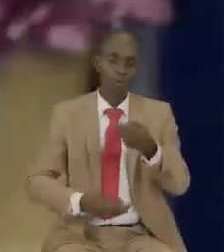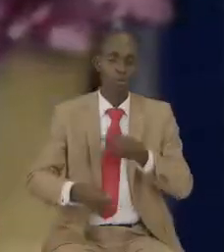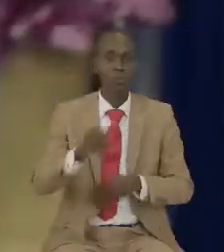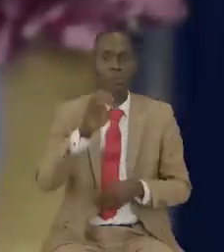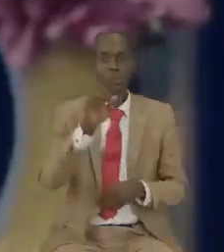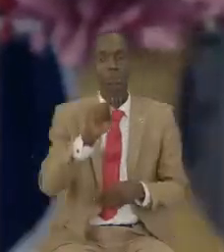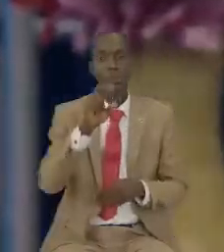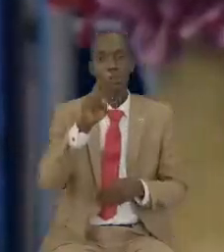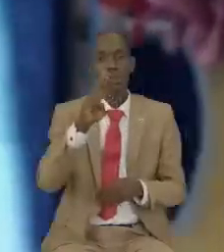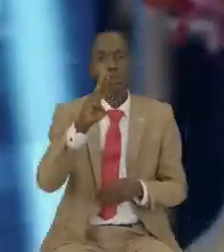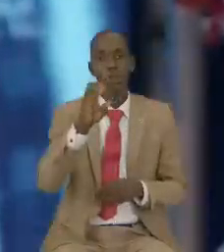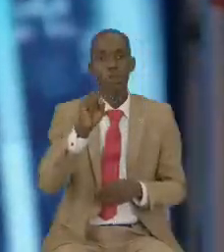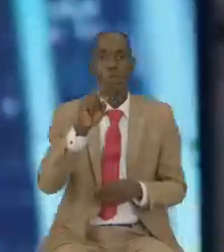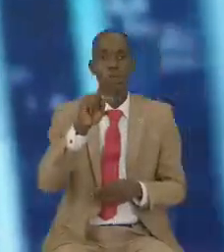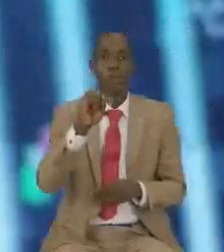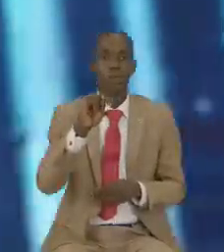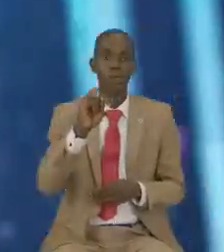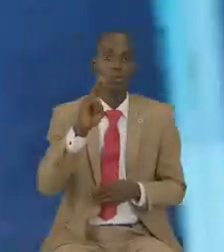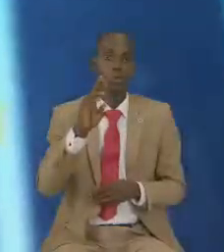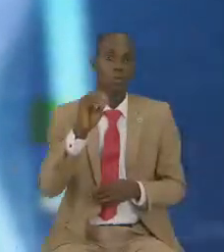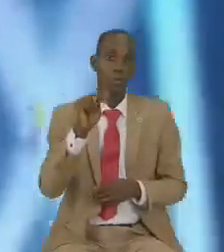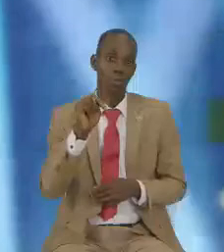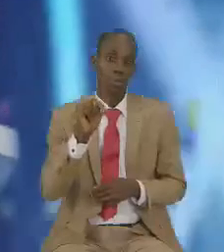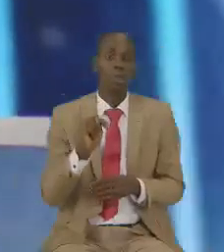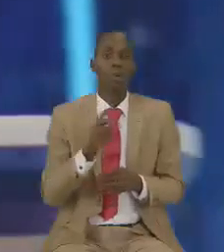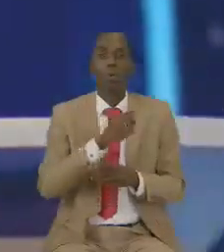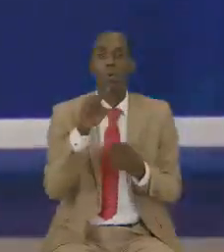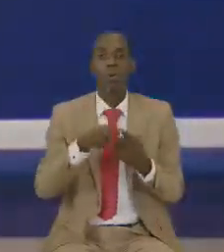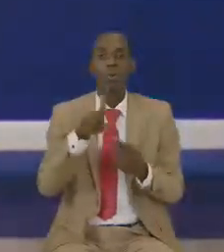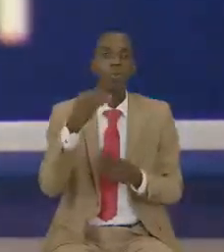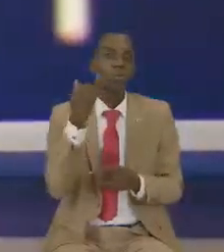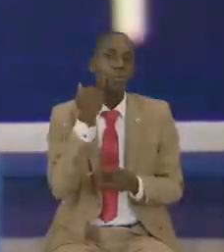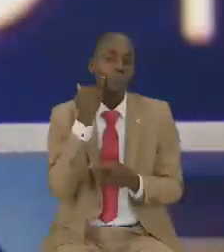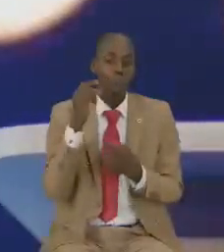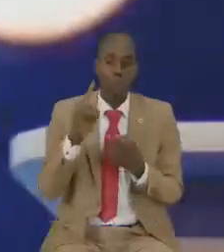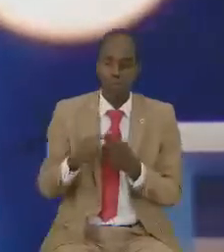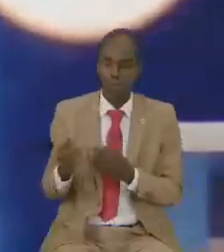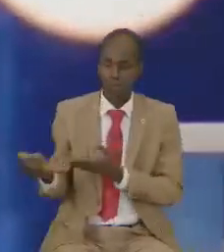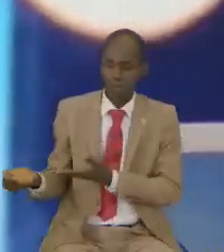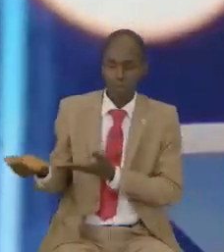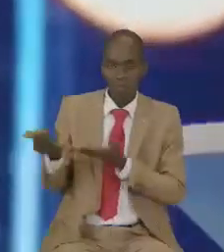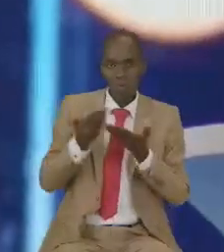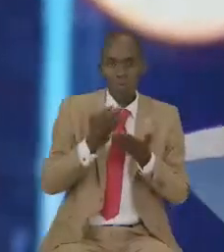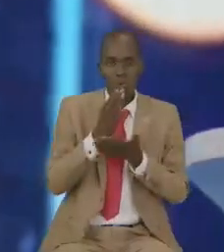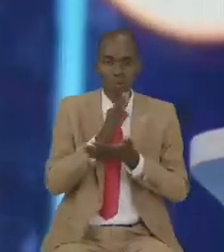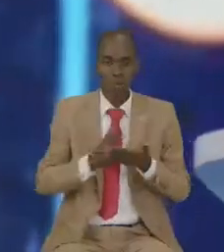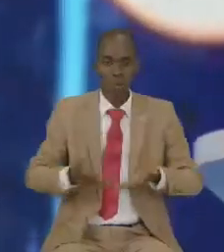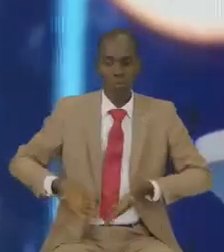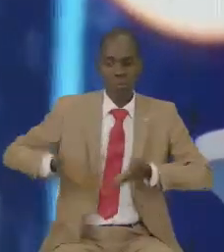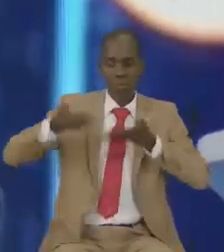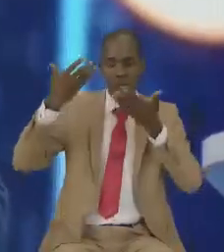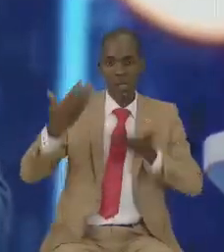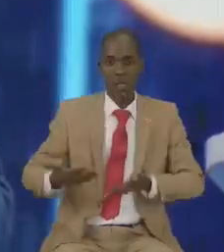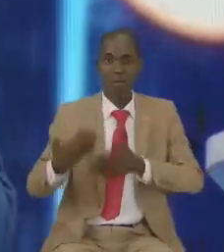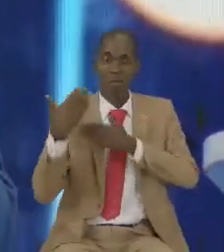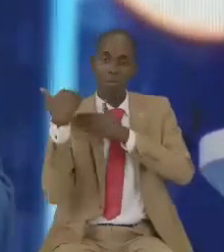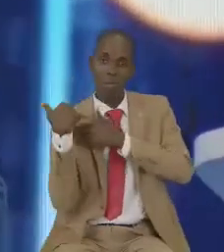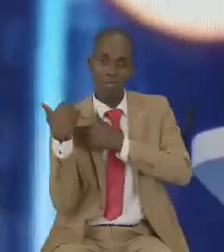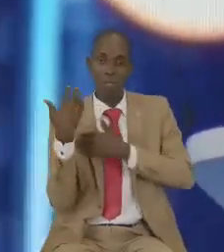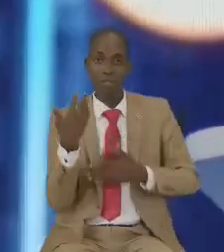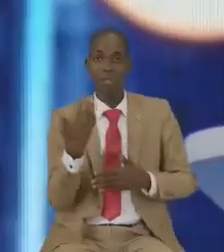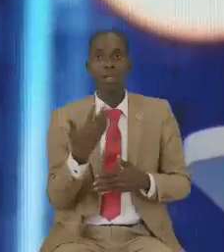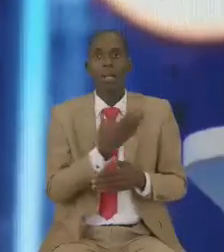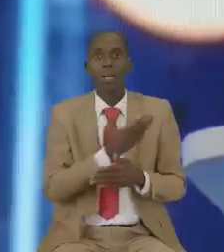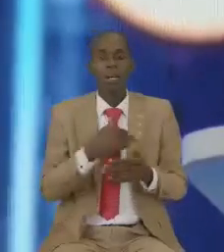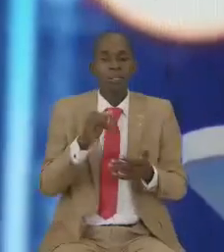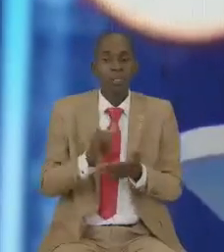Substitution. When you should have carried a particular load, and that load will